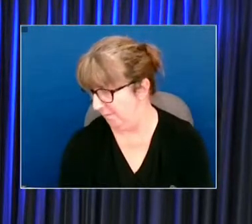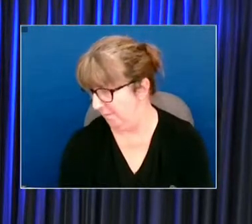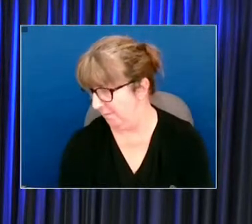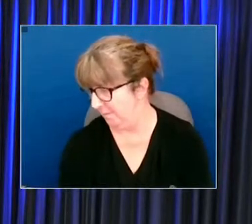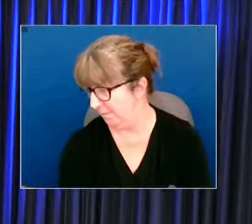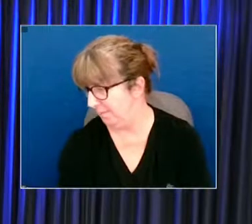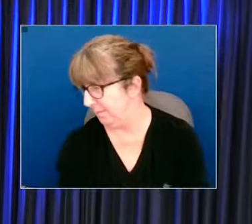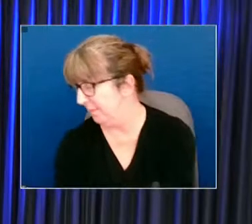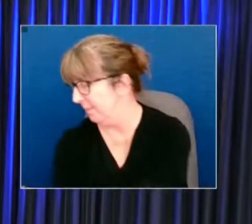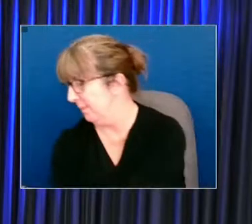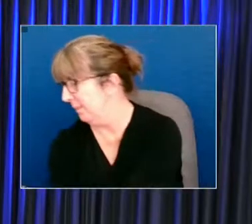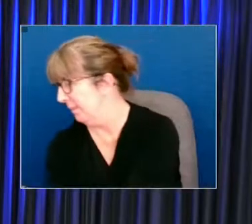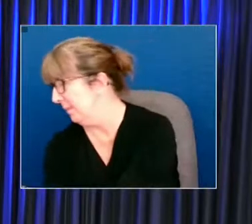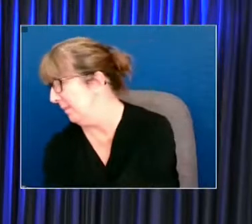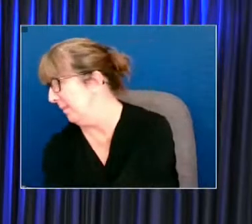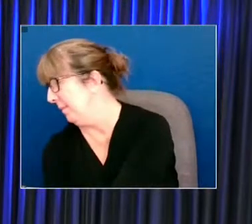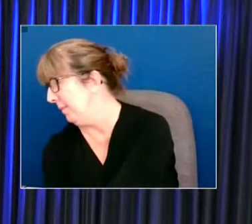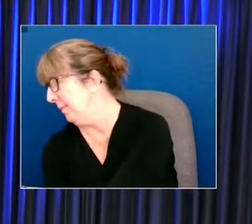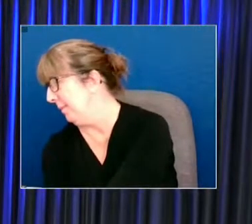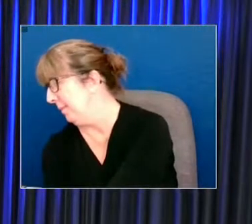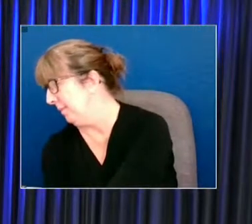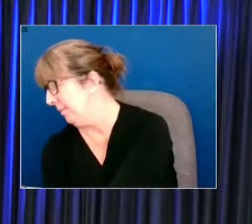composition.